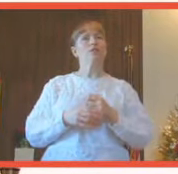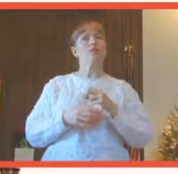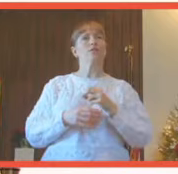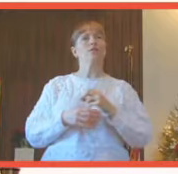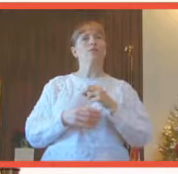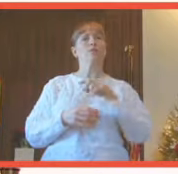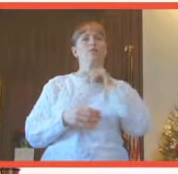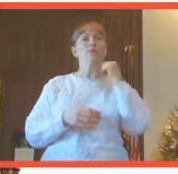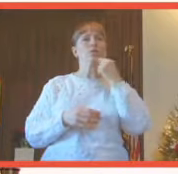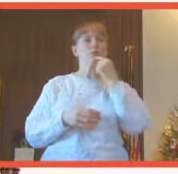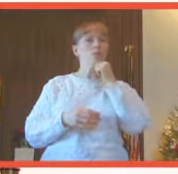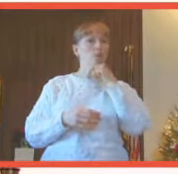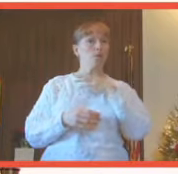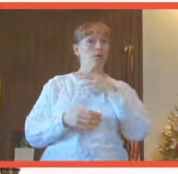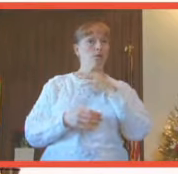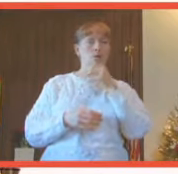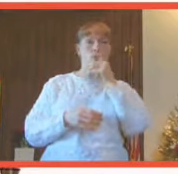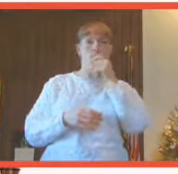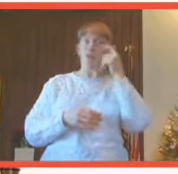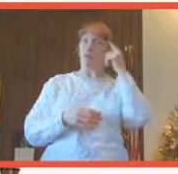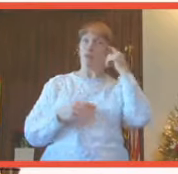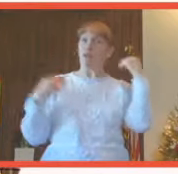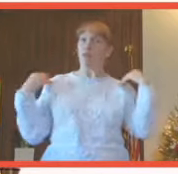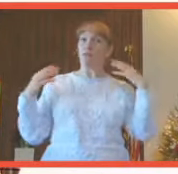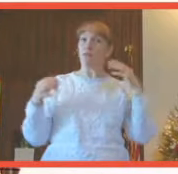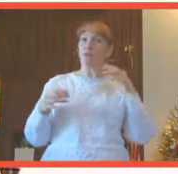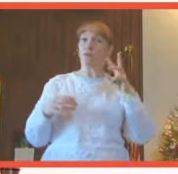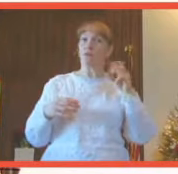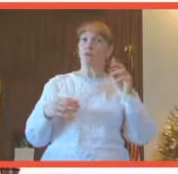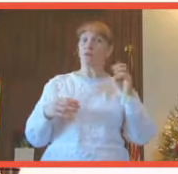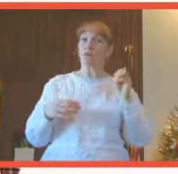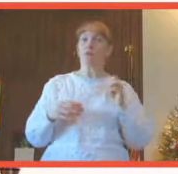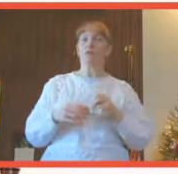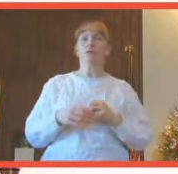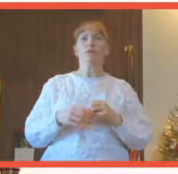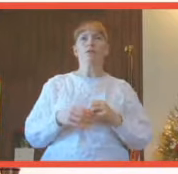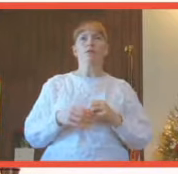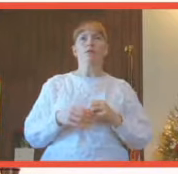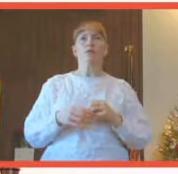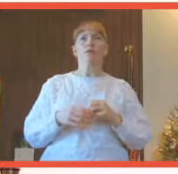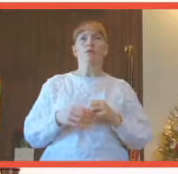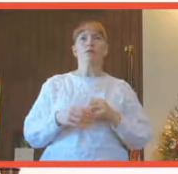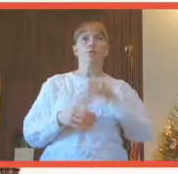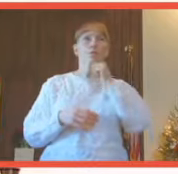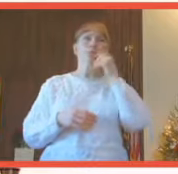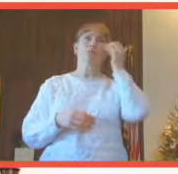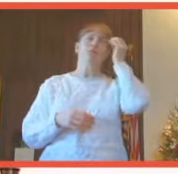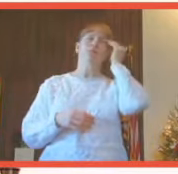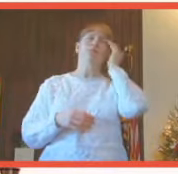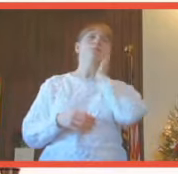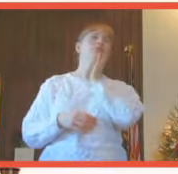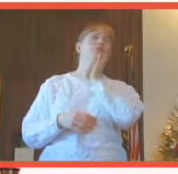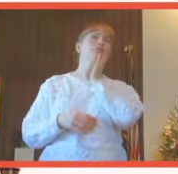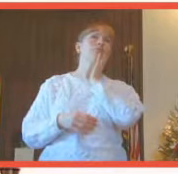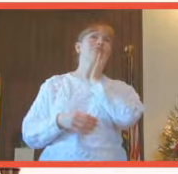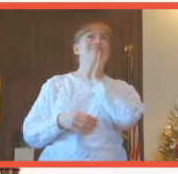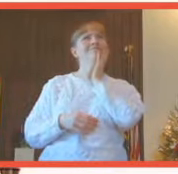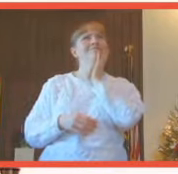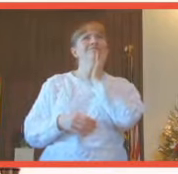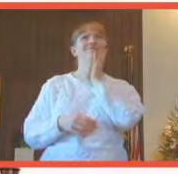The priest said to the woman, "Who do you think the angels were?" And she thought, "The